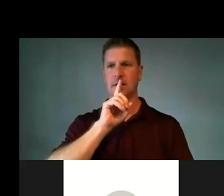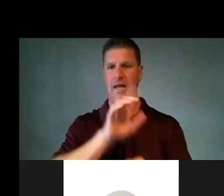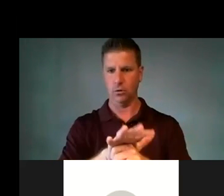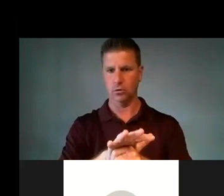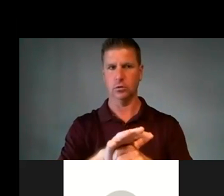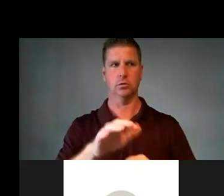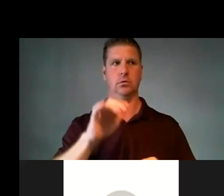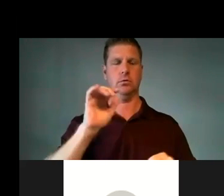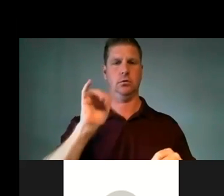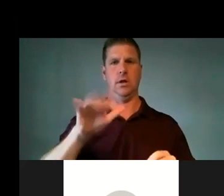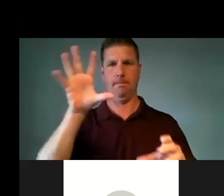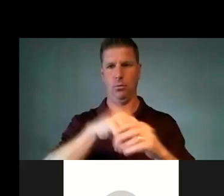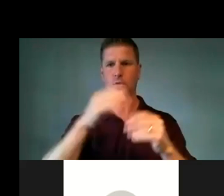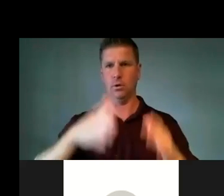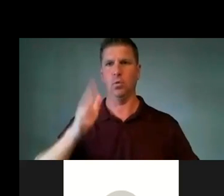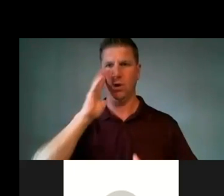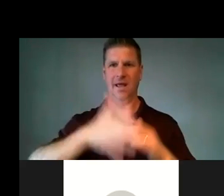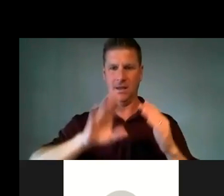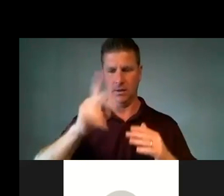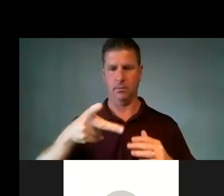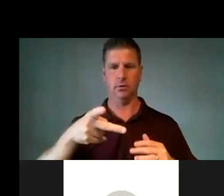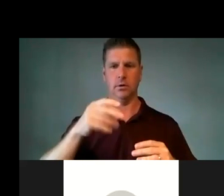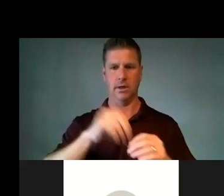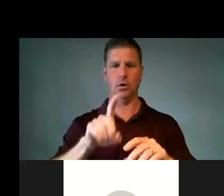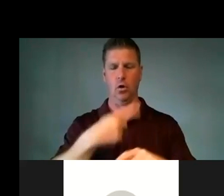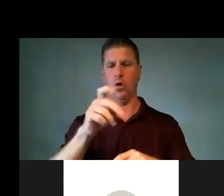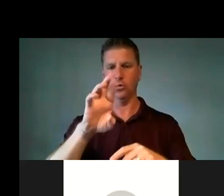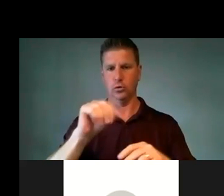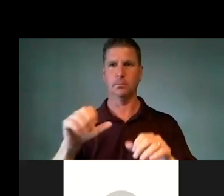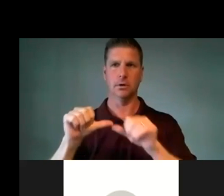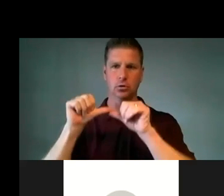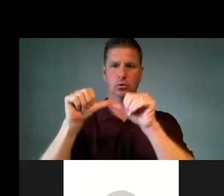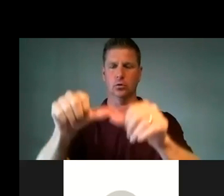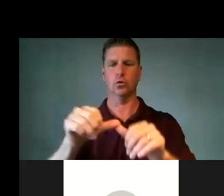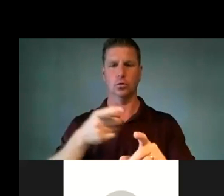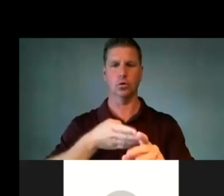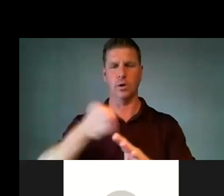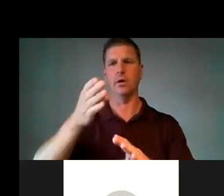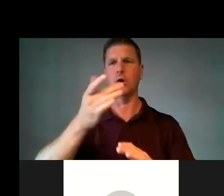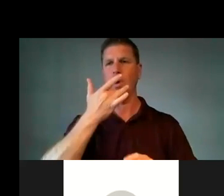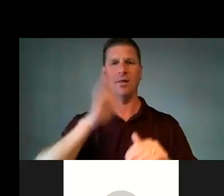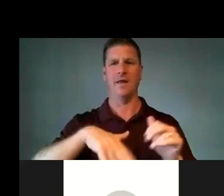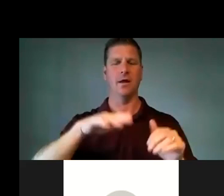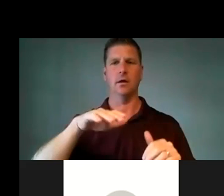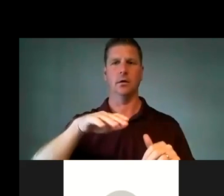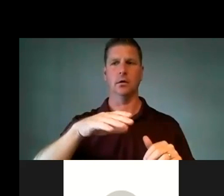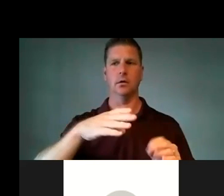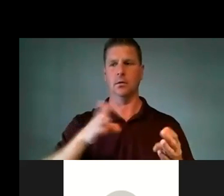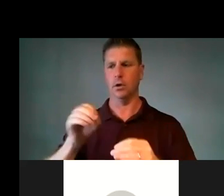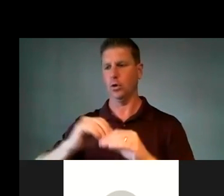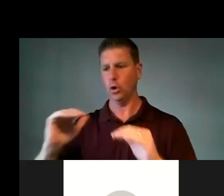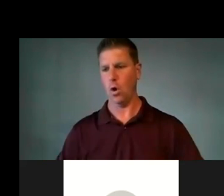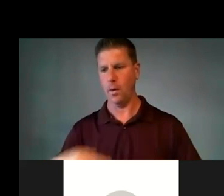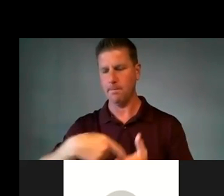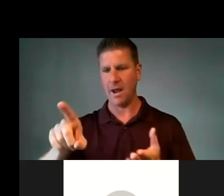the participants are going to end up in a long-term family sustaining career, as Yes. opposed to potentially a pathway into a lower paid